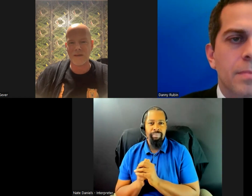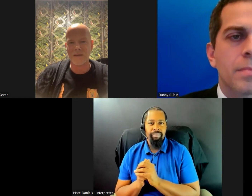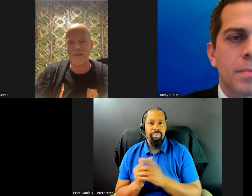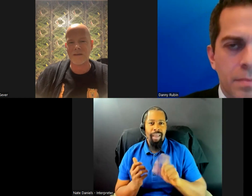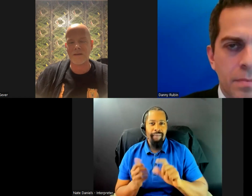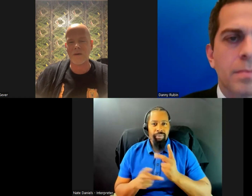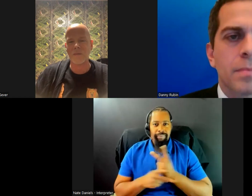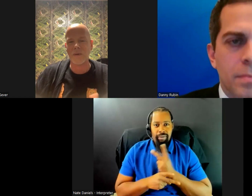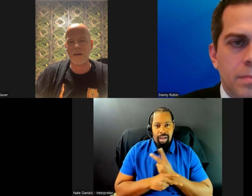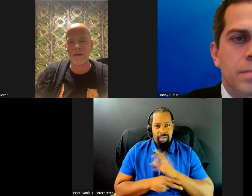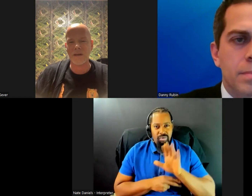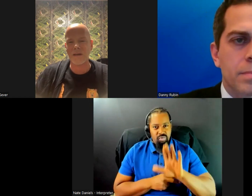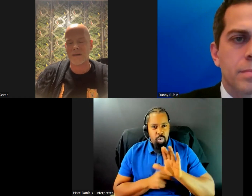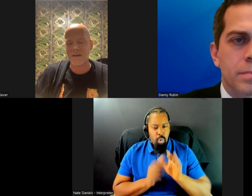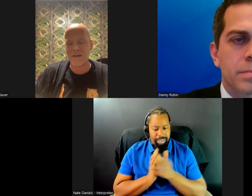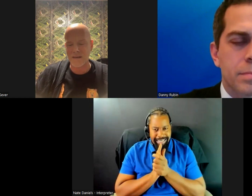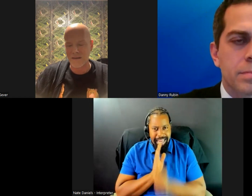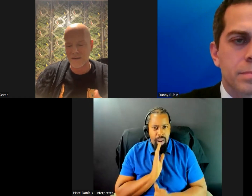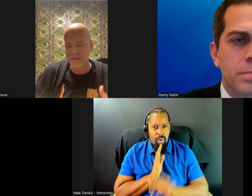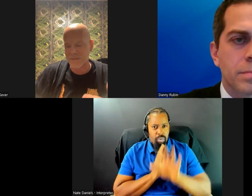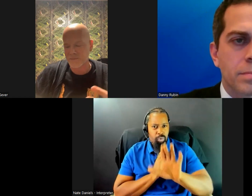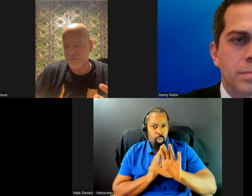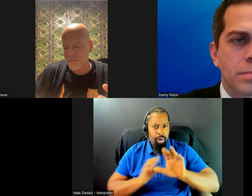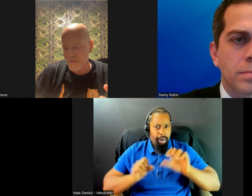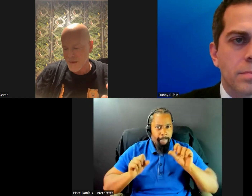table, because nobody is